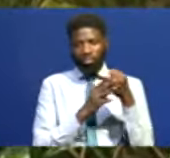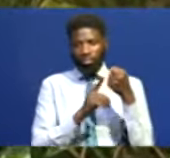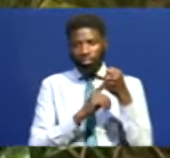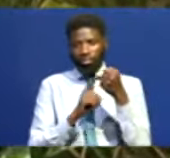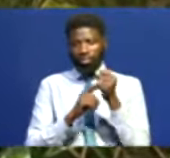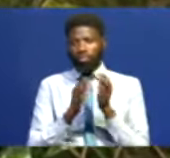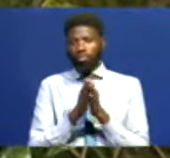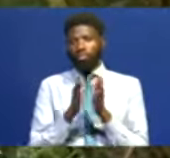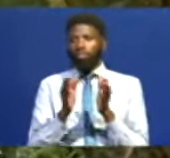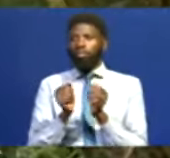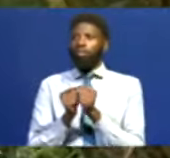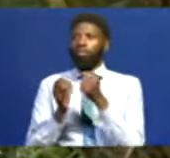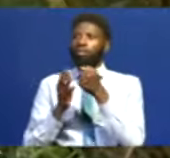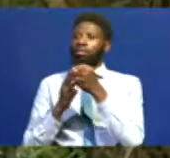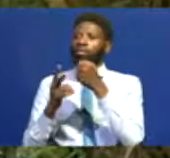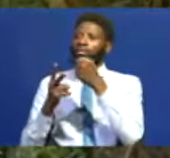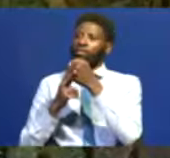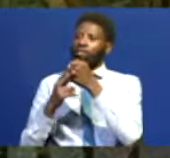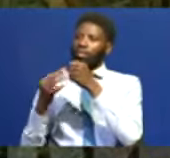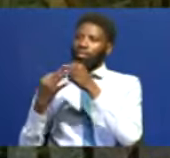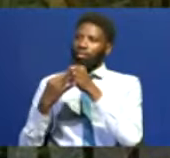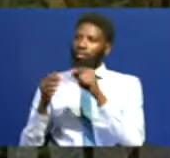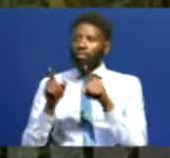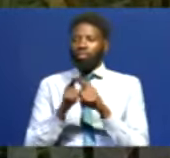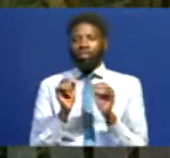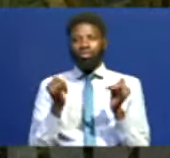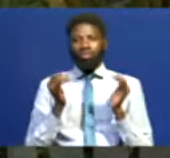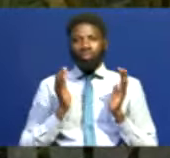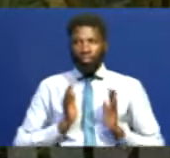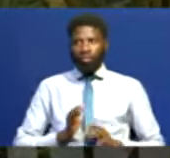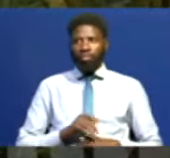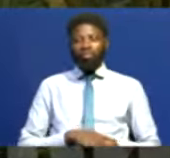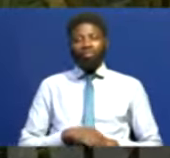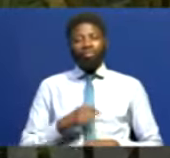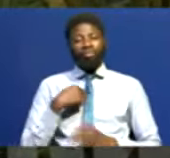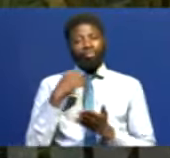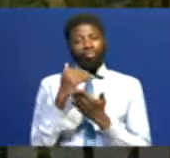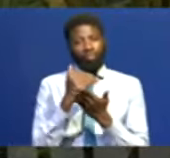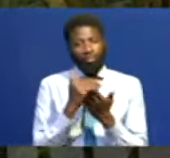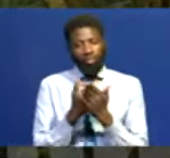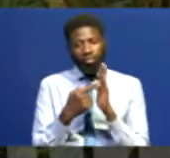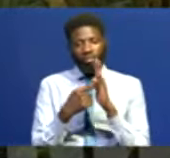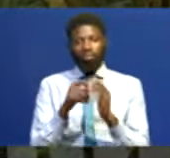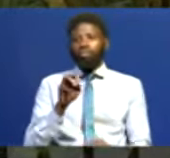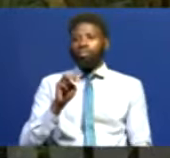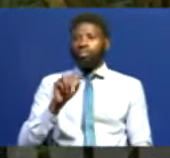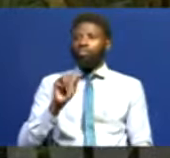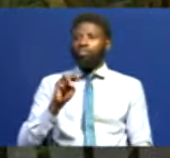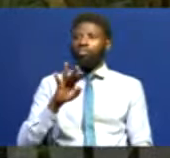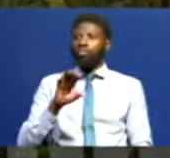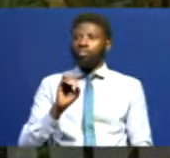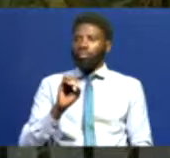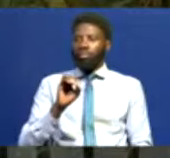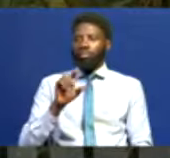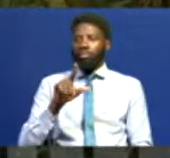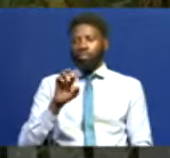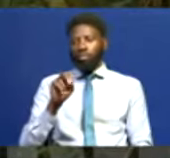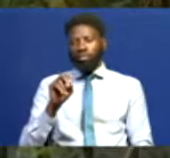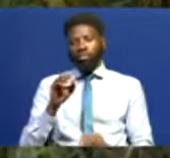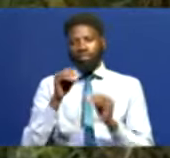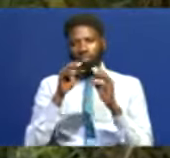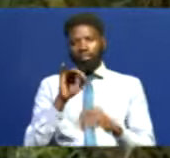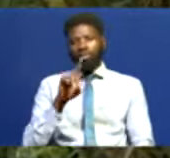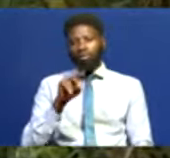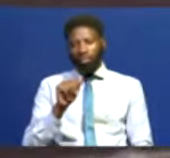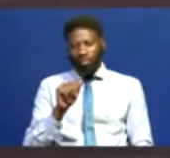a broadcaster. I also presented programs like Mambaleo, along with the Professor Ida Norbert Okare, if you have heard about